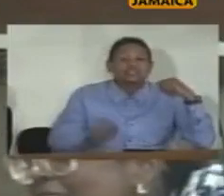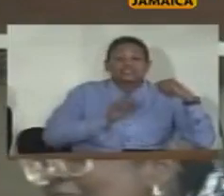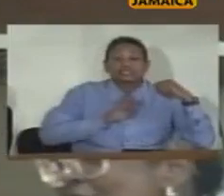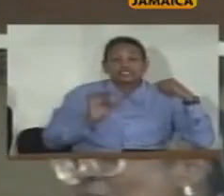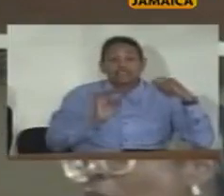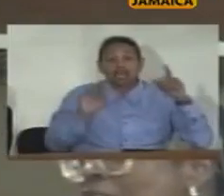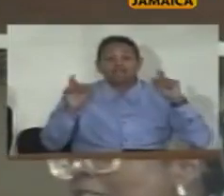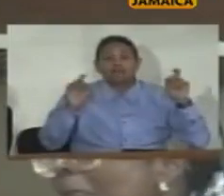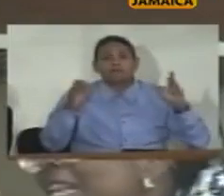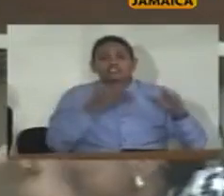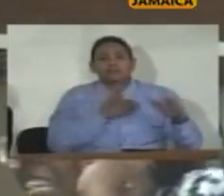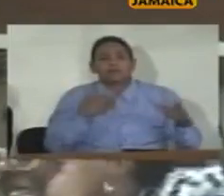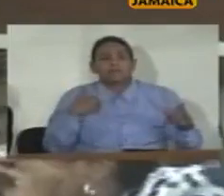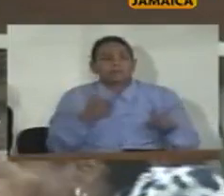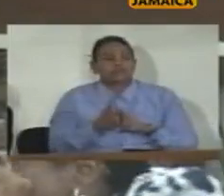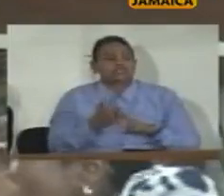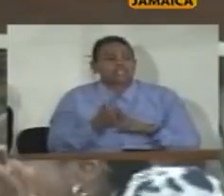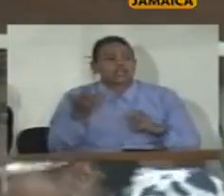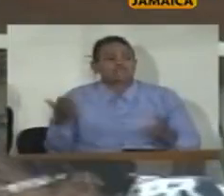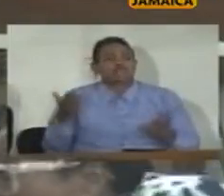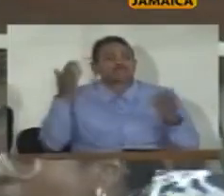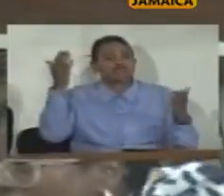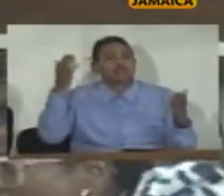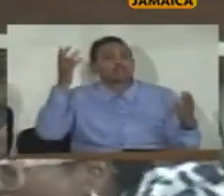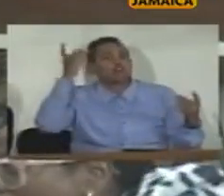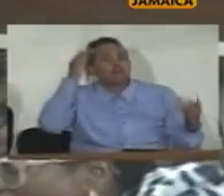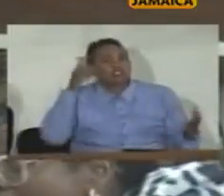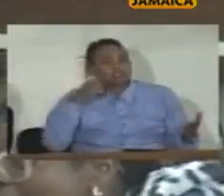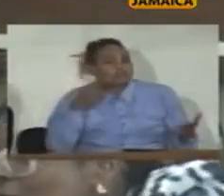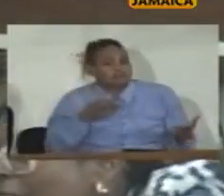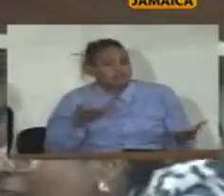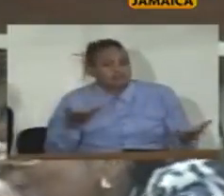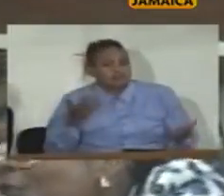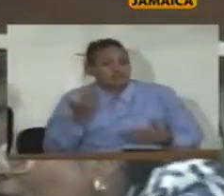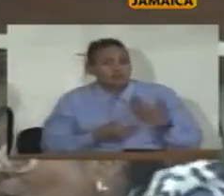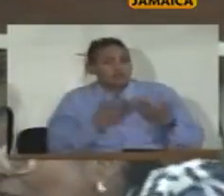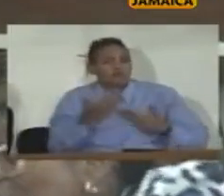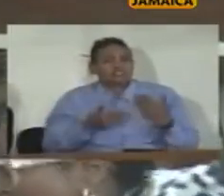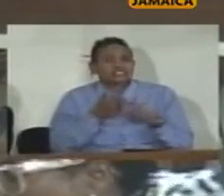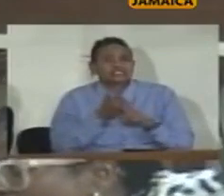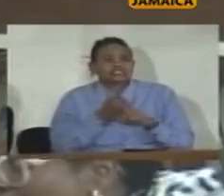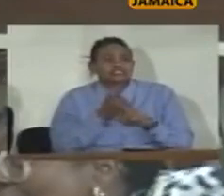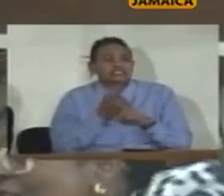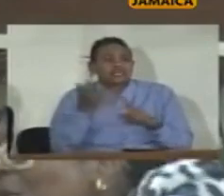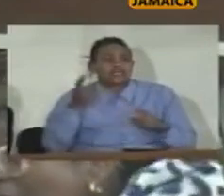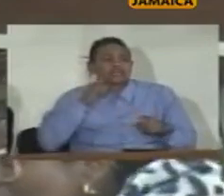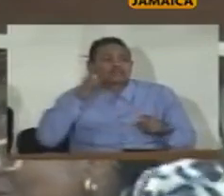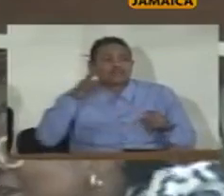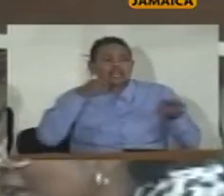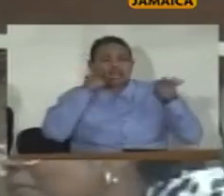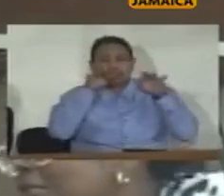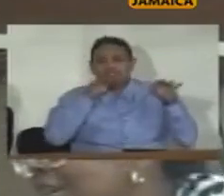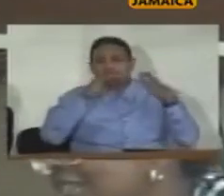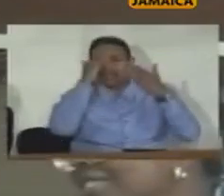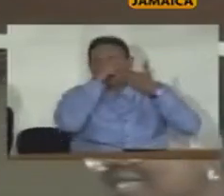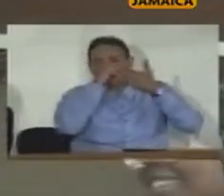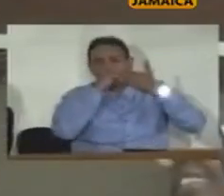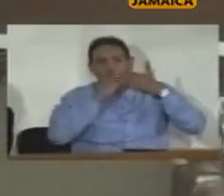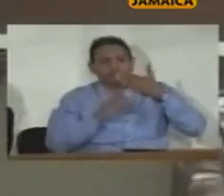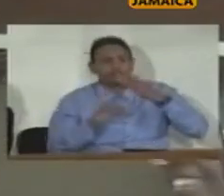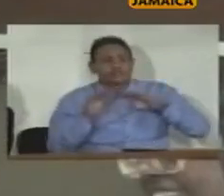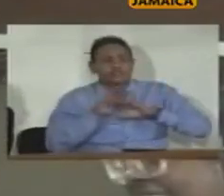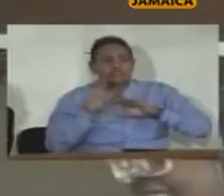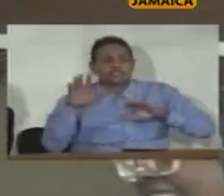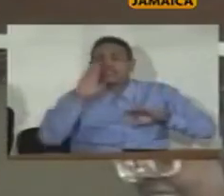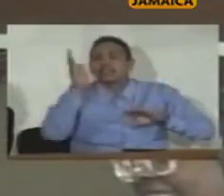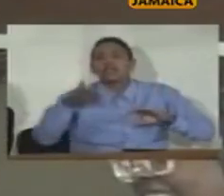member, raised concerns that the process that had been outlined did not follow